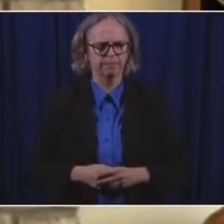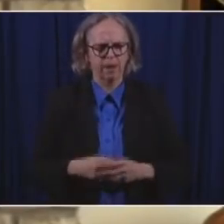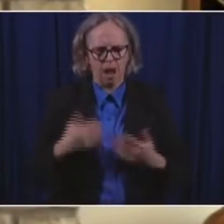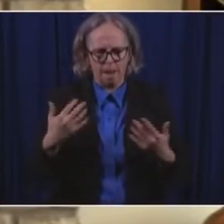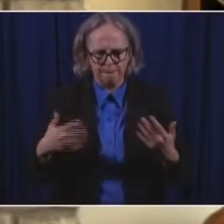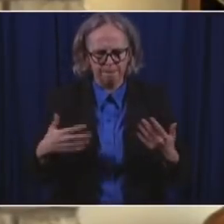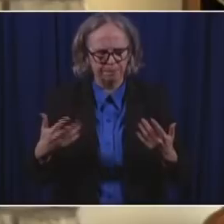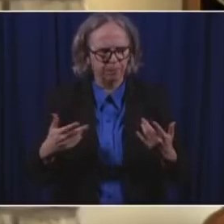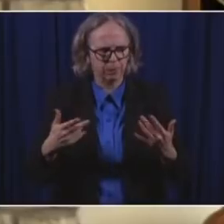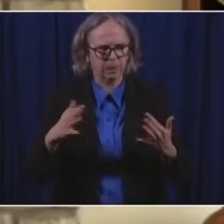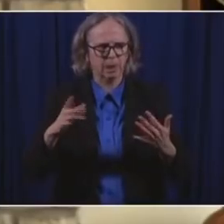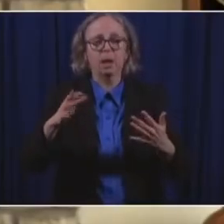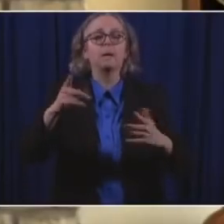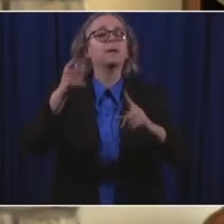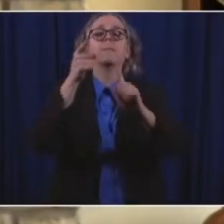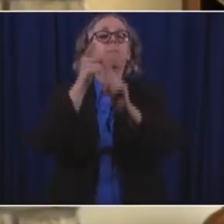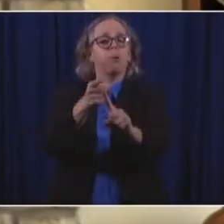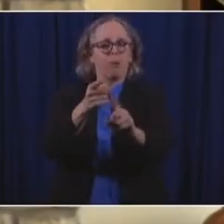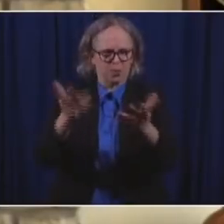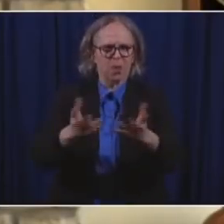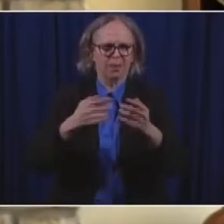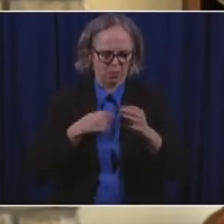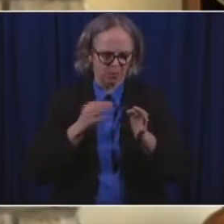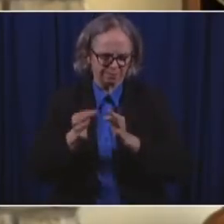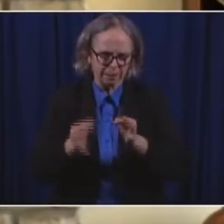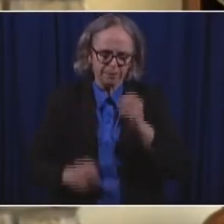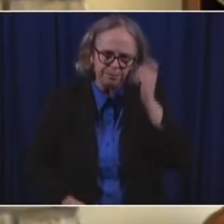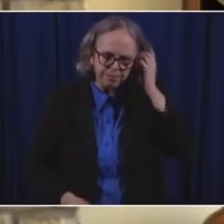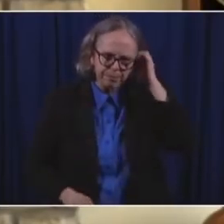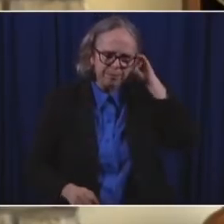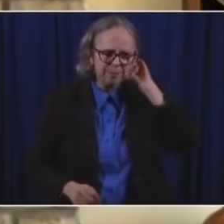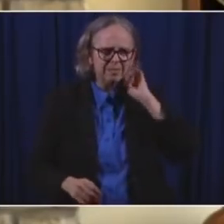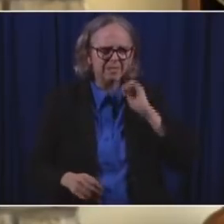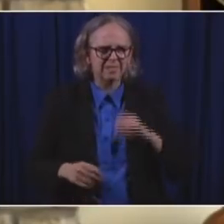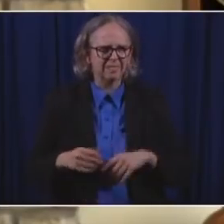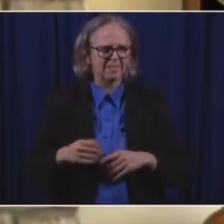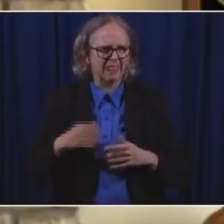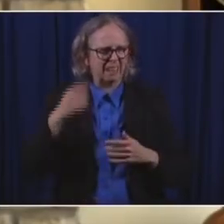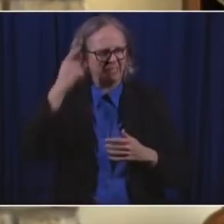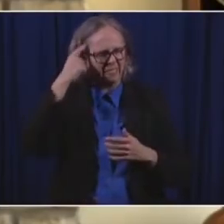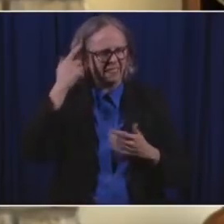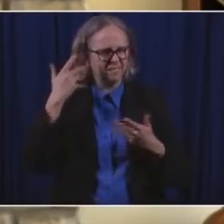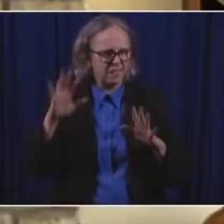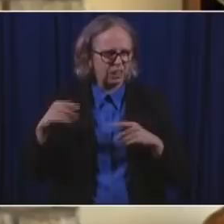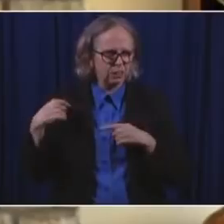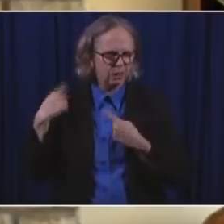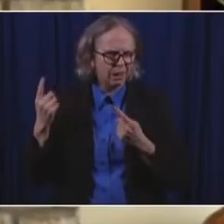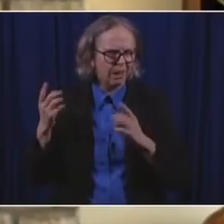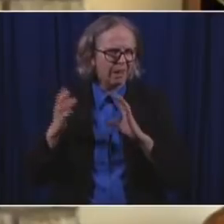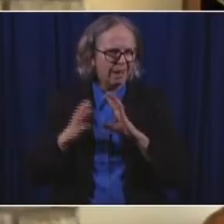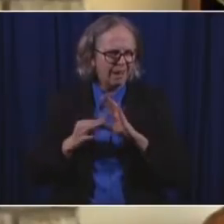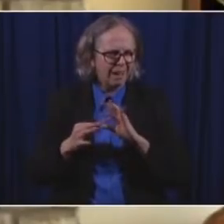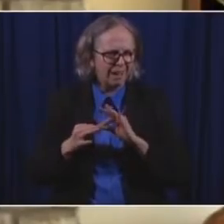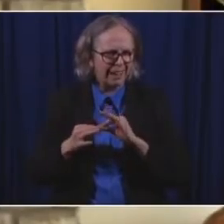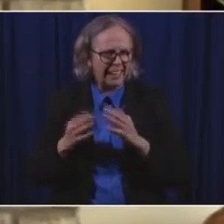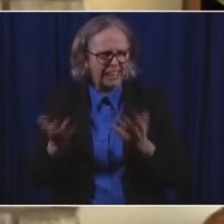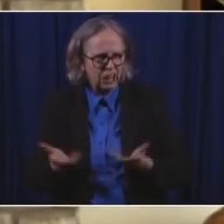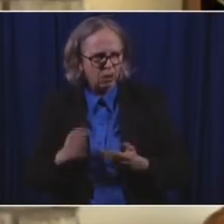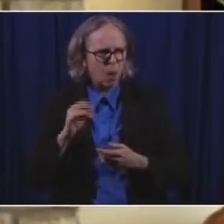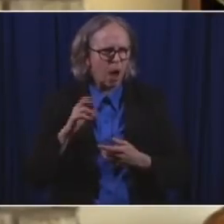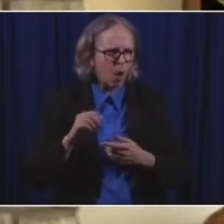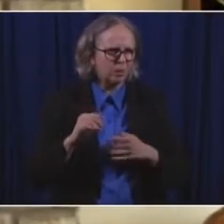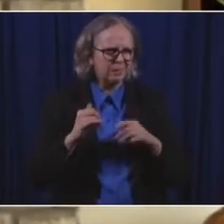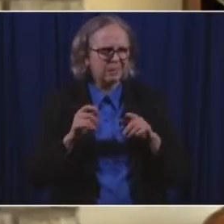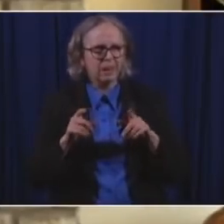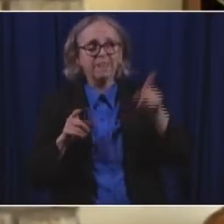main objectives are. I think these are the same objectives we have as the federal government has, and I think it's the kind of